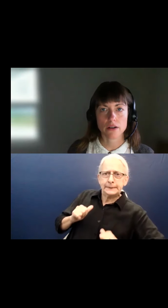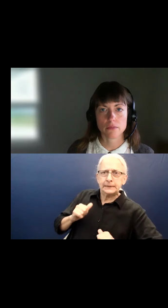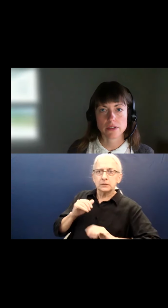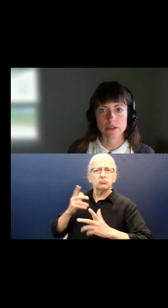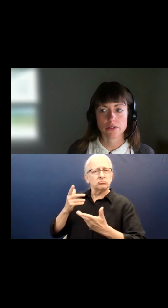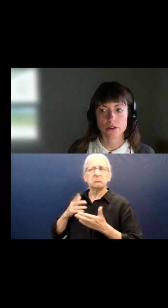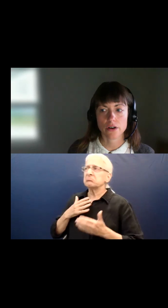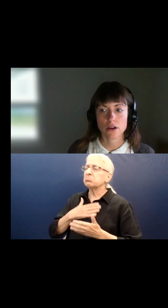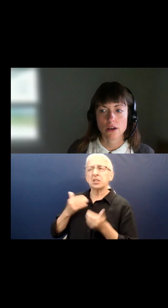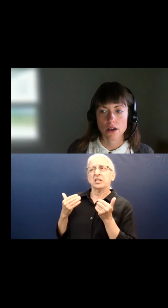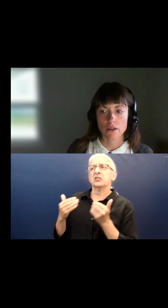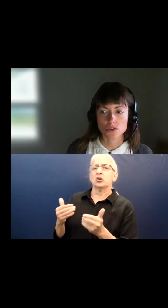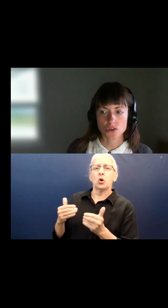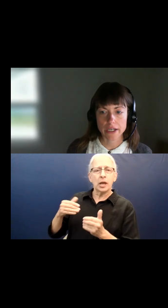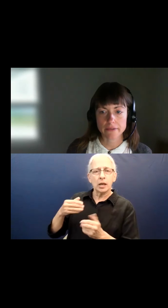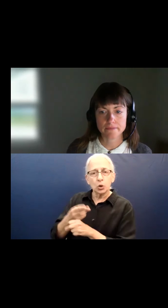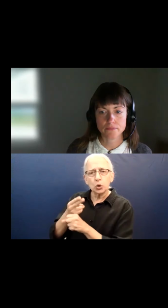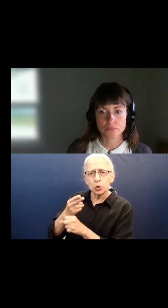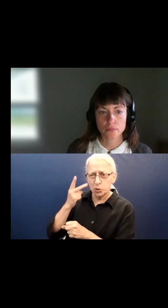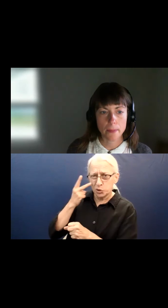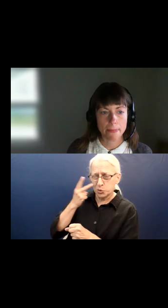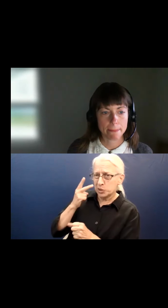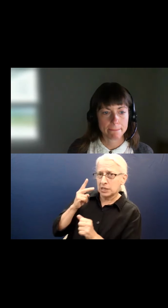the bottom center of your screen.